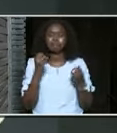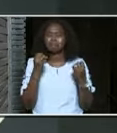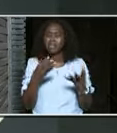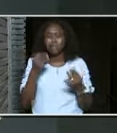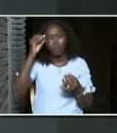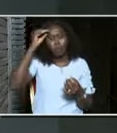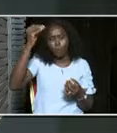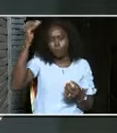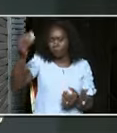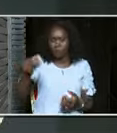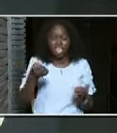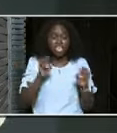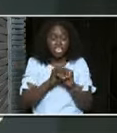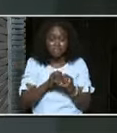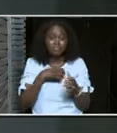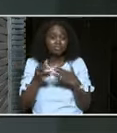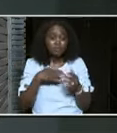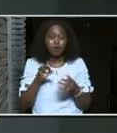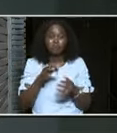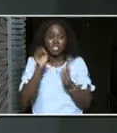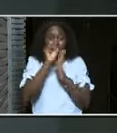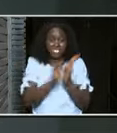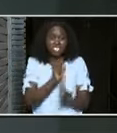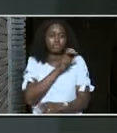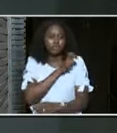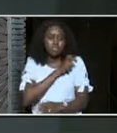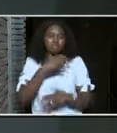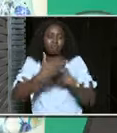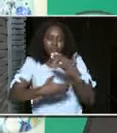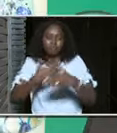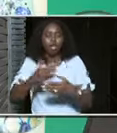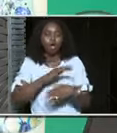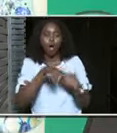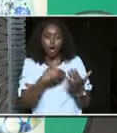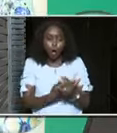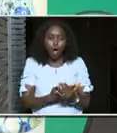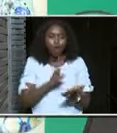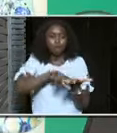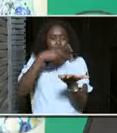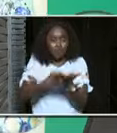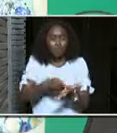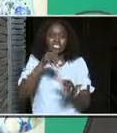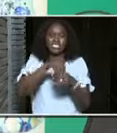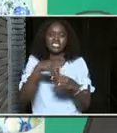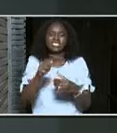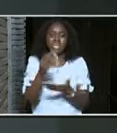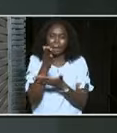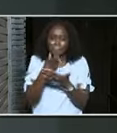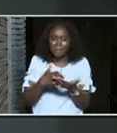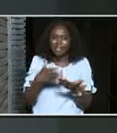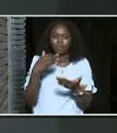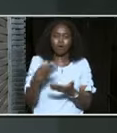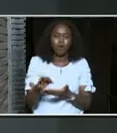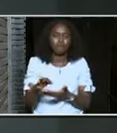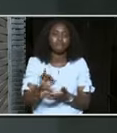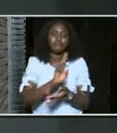opinions and even issues of state police and so on. They all resource fall control in the part of restructuring